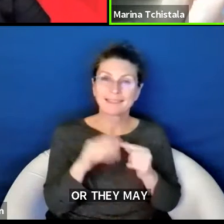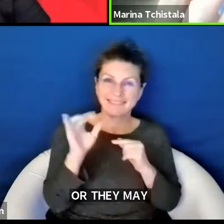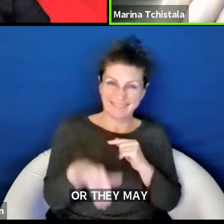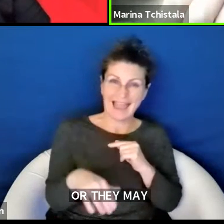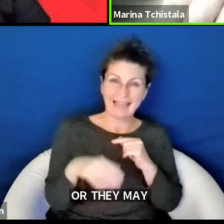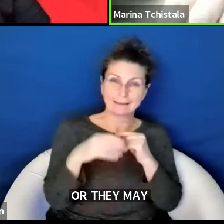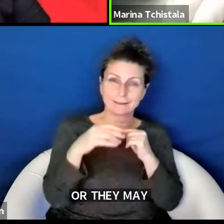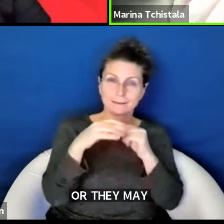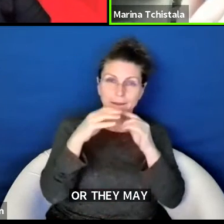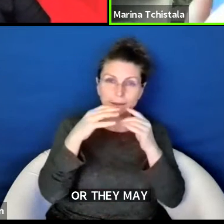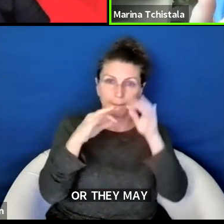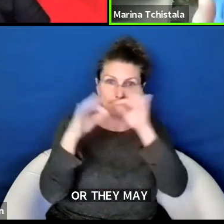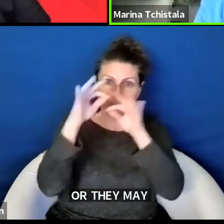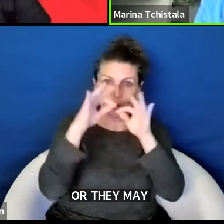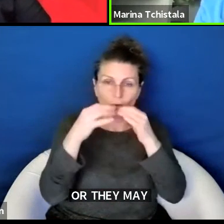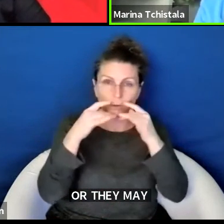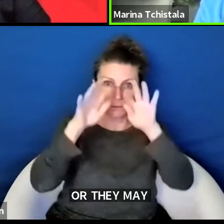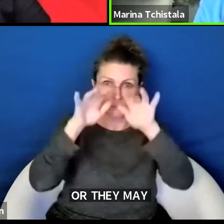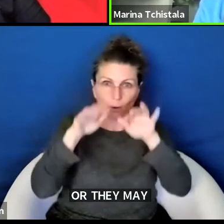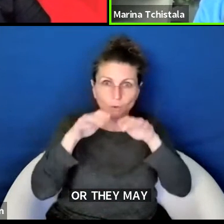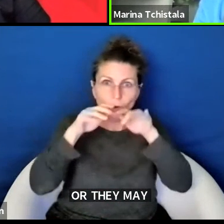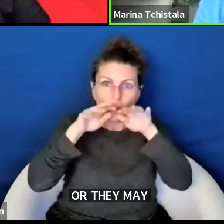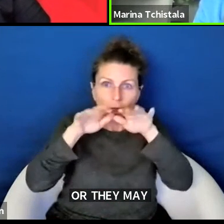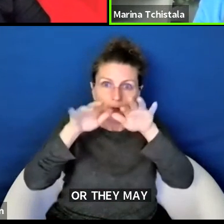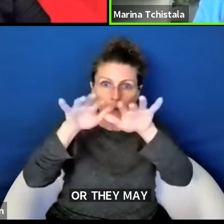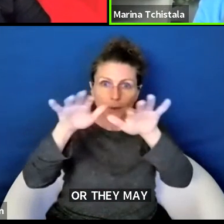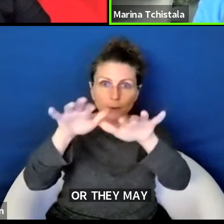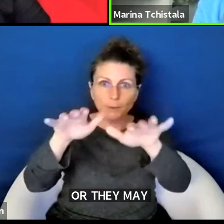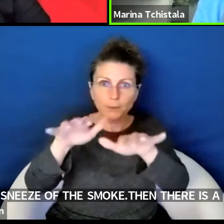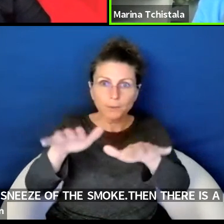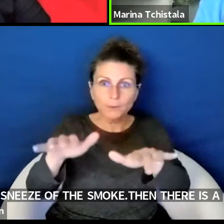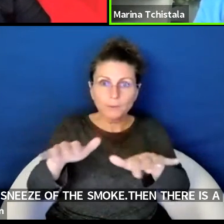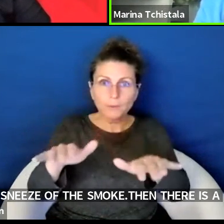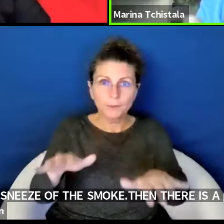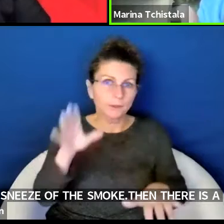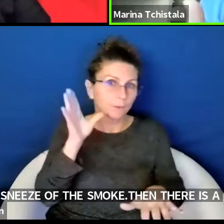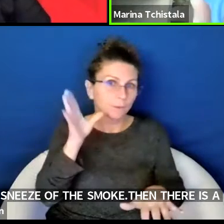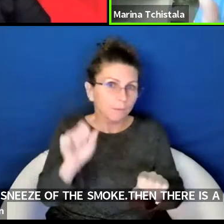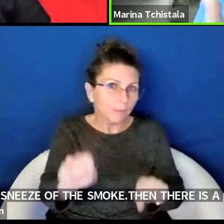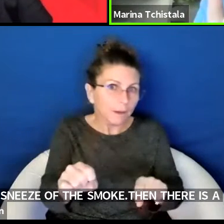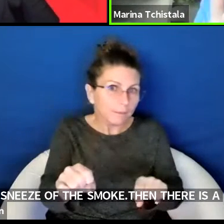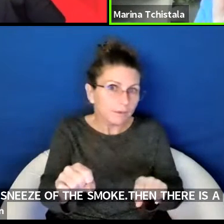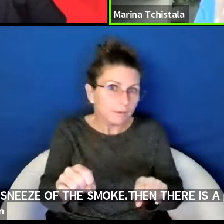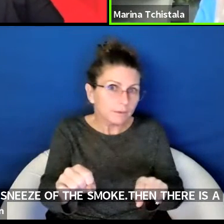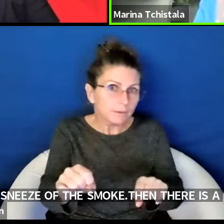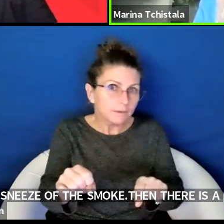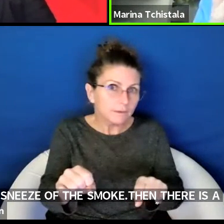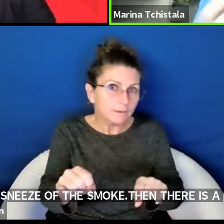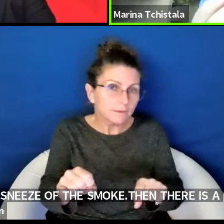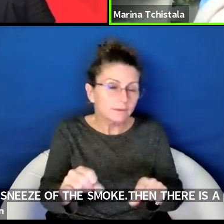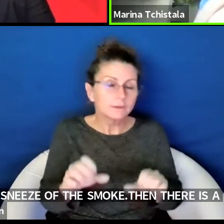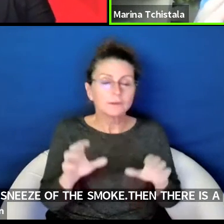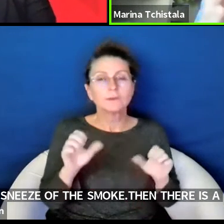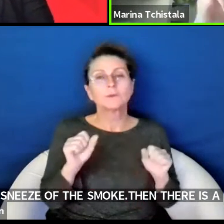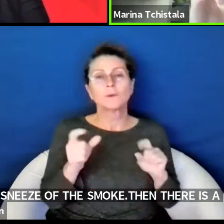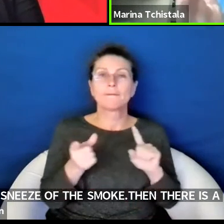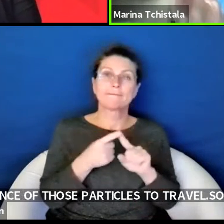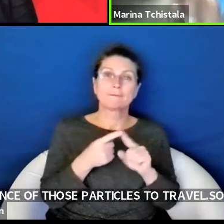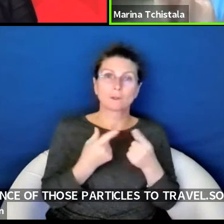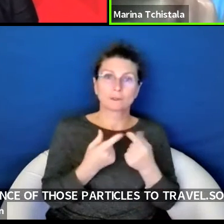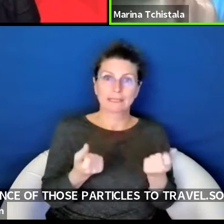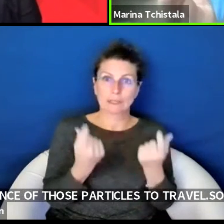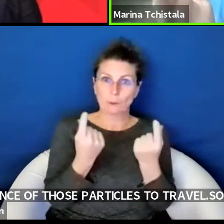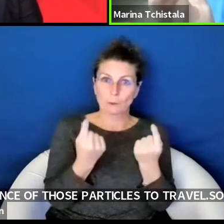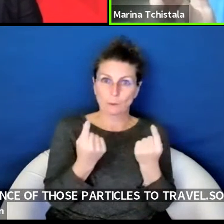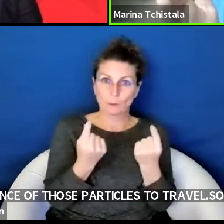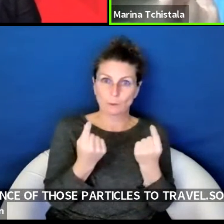to travel. So to protect yourself from this, first natural thing is you being